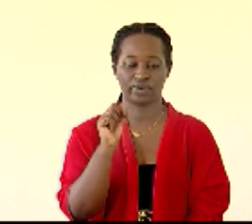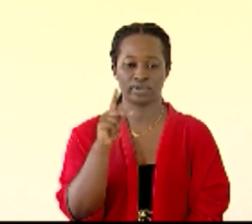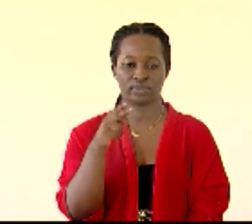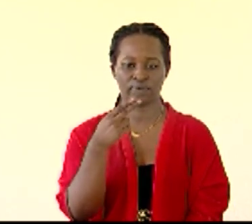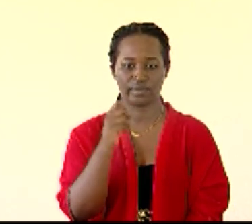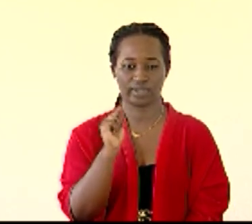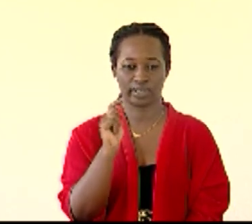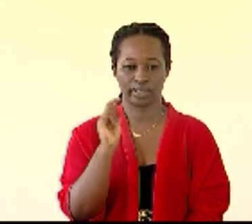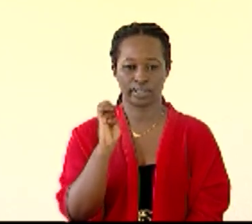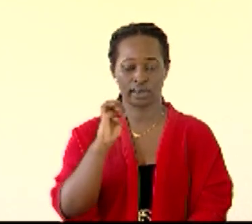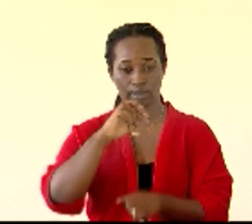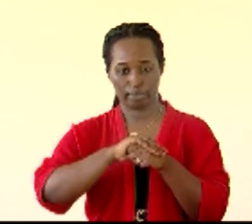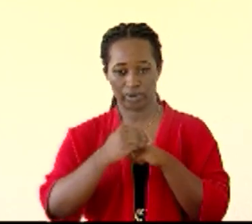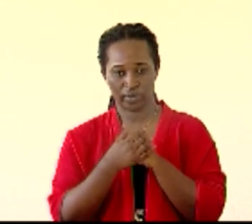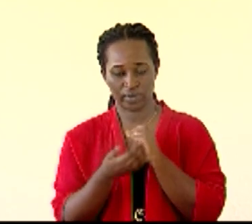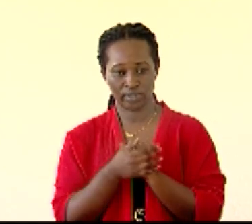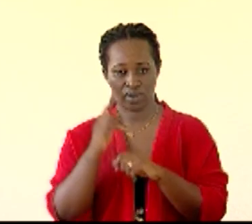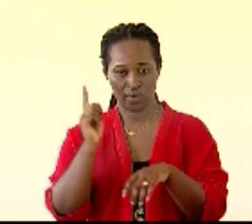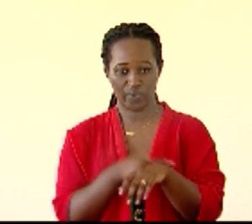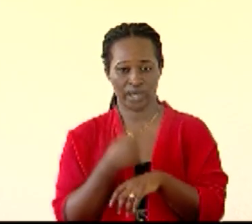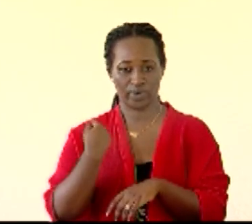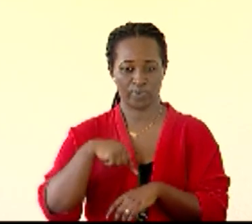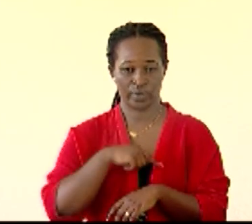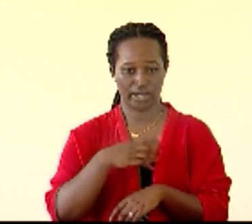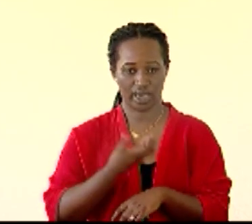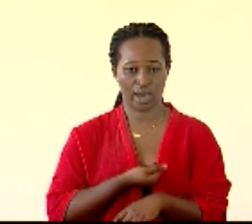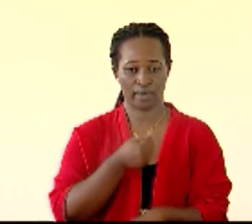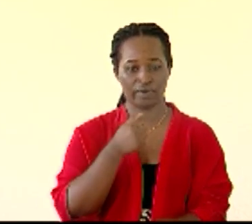when we have used NADP H.